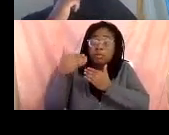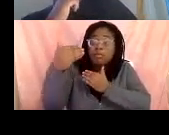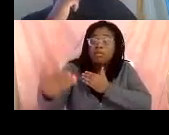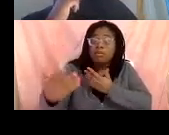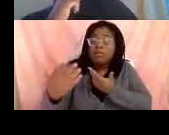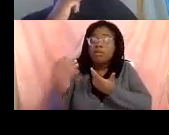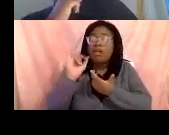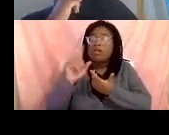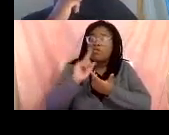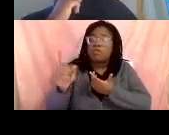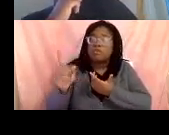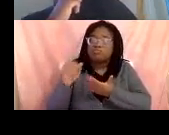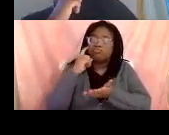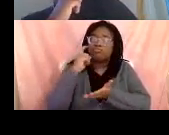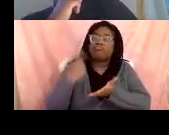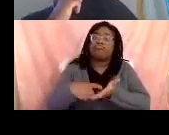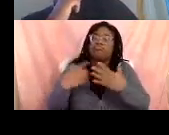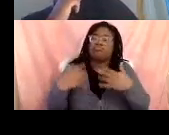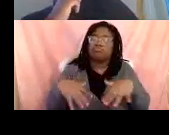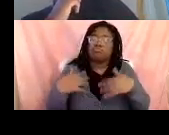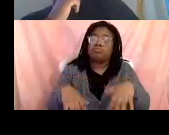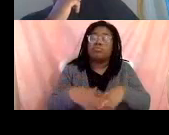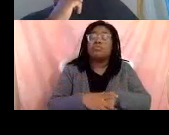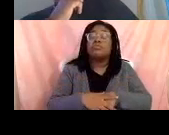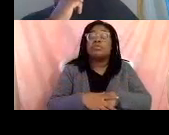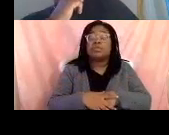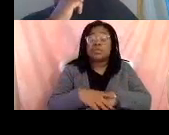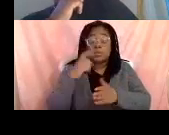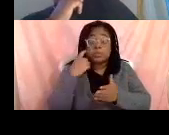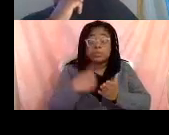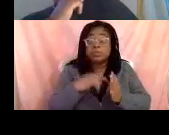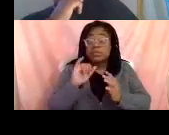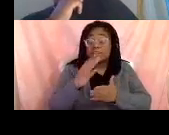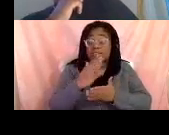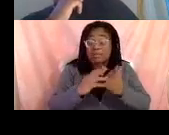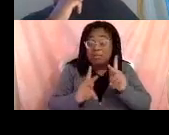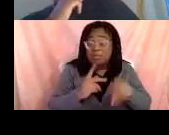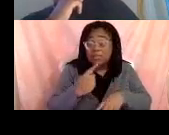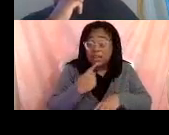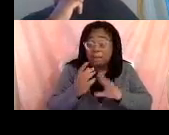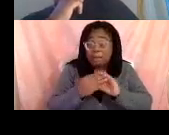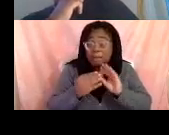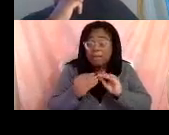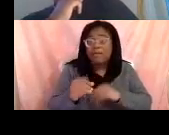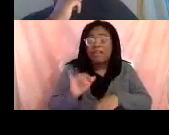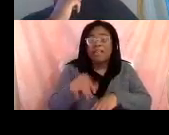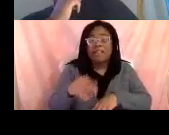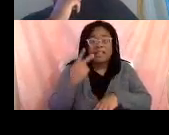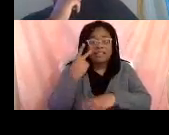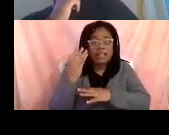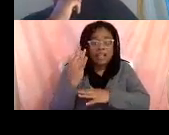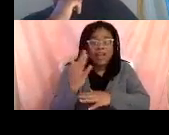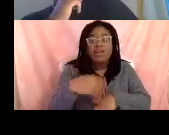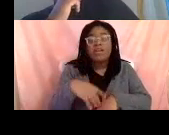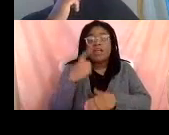really catches my eye. We also notice that some people are saying they see the candles, they